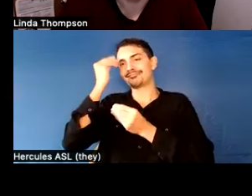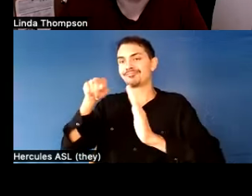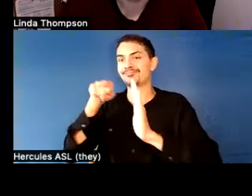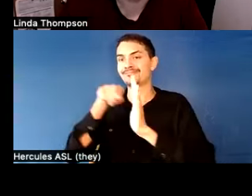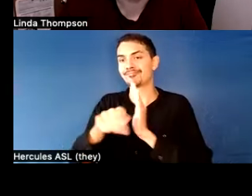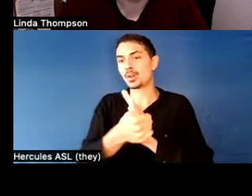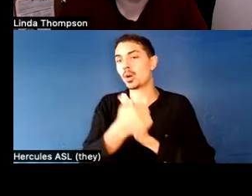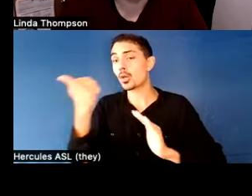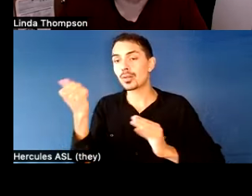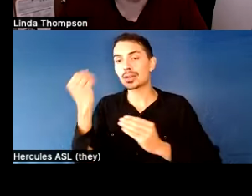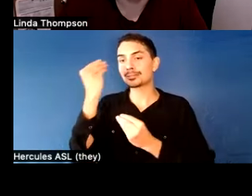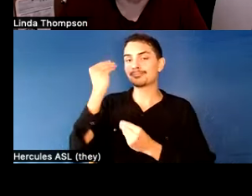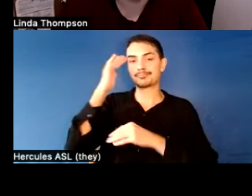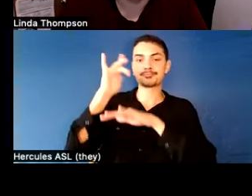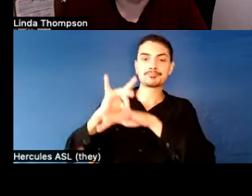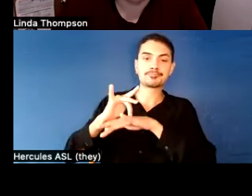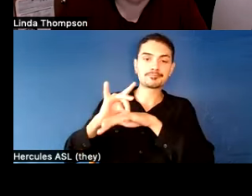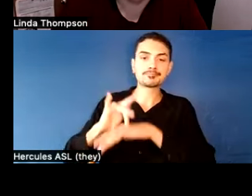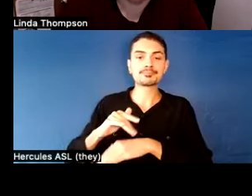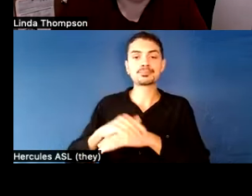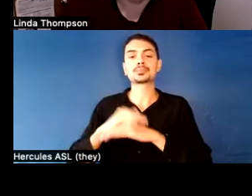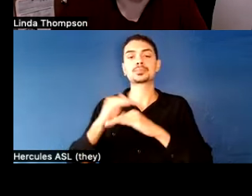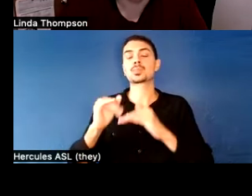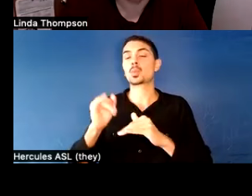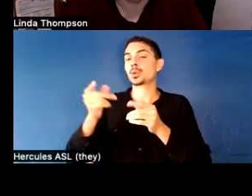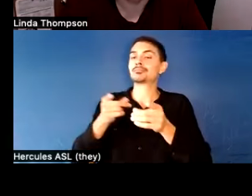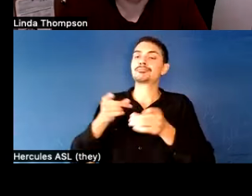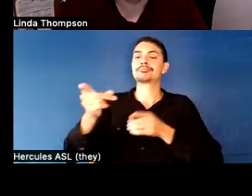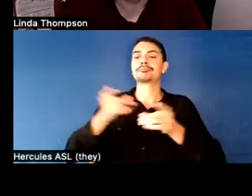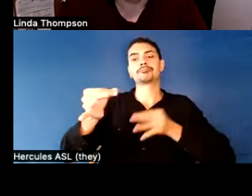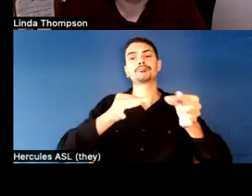and others. We want to make the referral at that time.